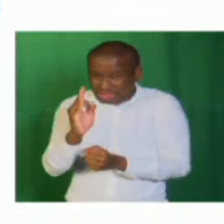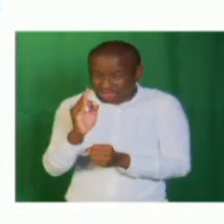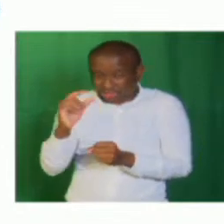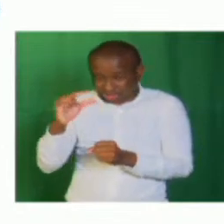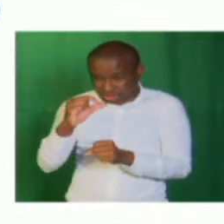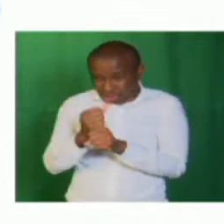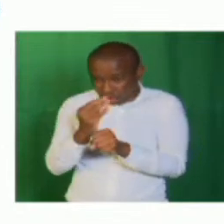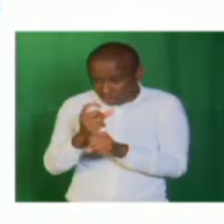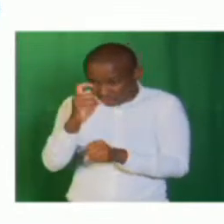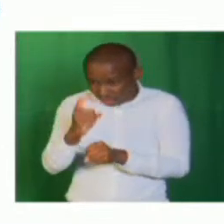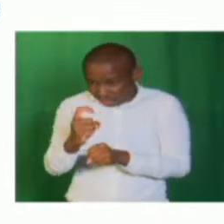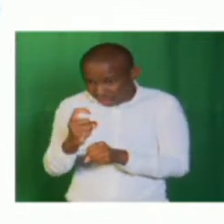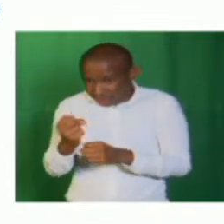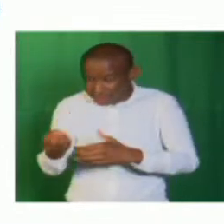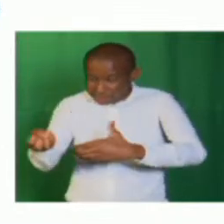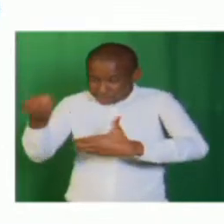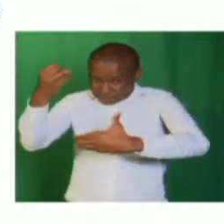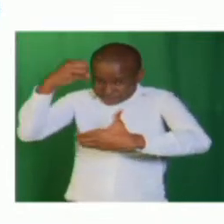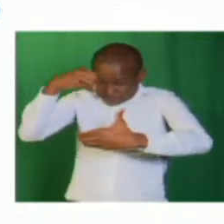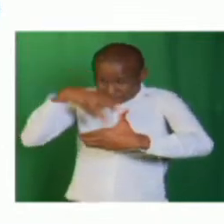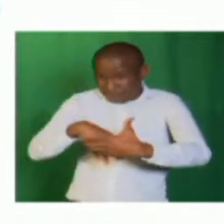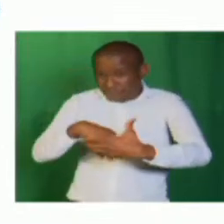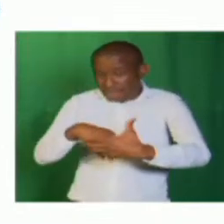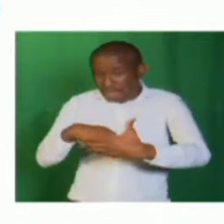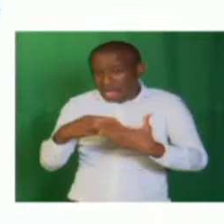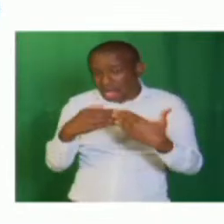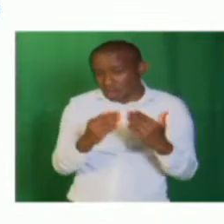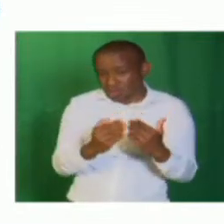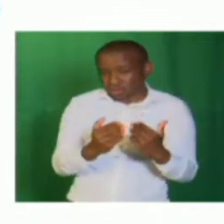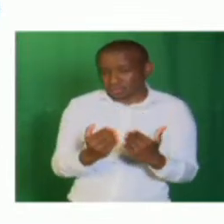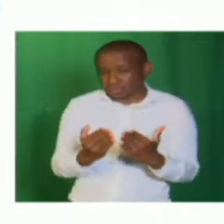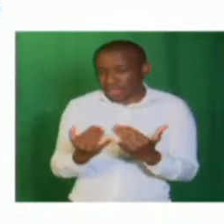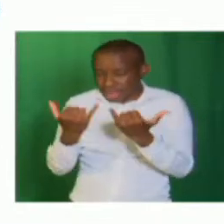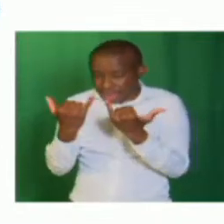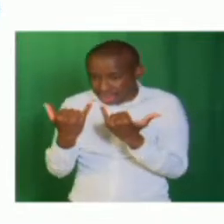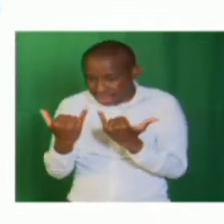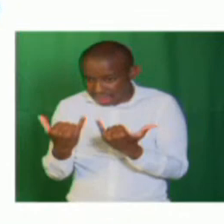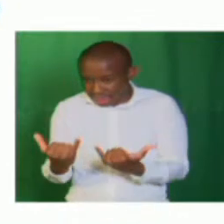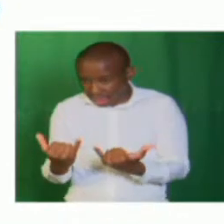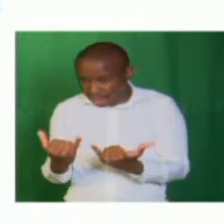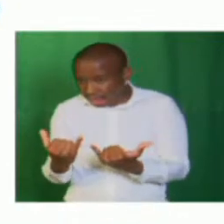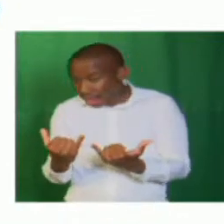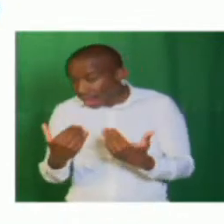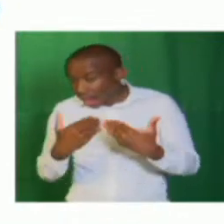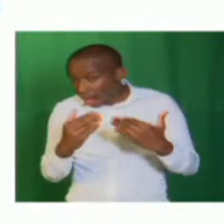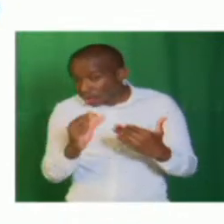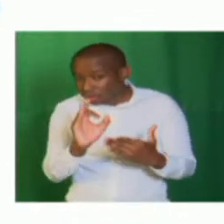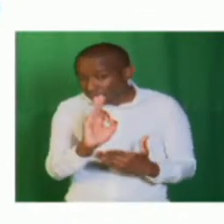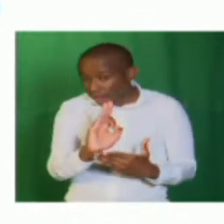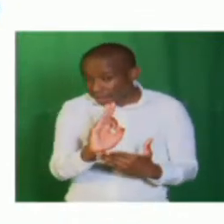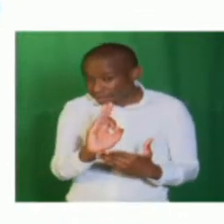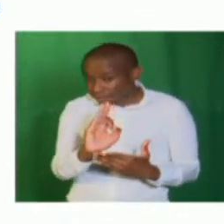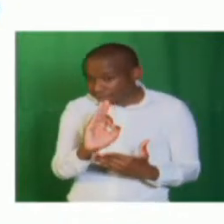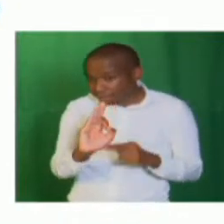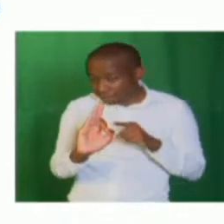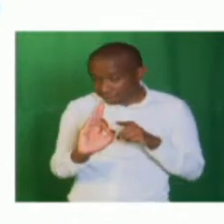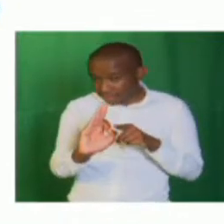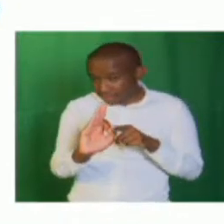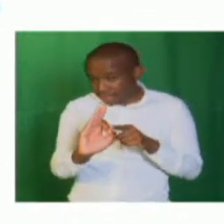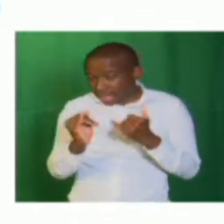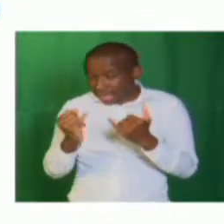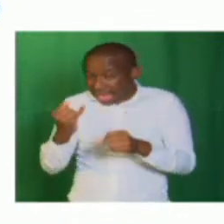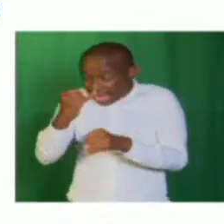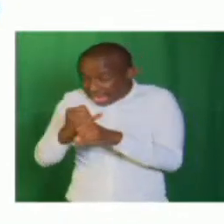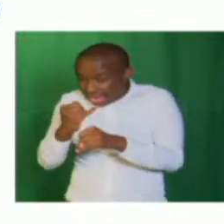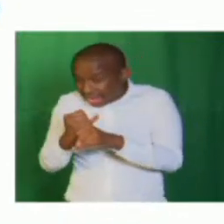x, we substitute x in the outer function. So in this case, our outer function, it's f, and then our